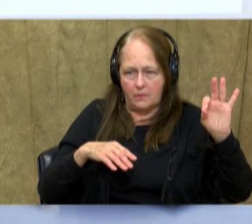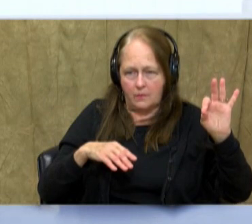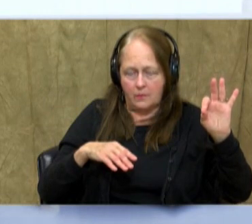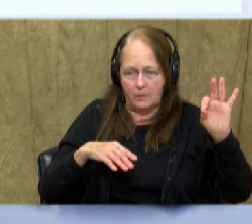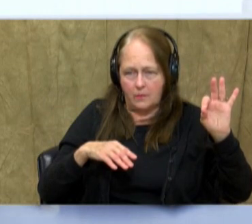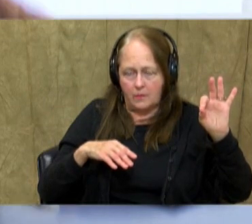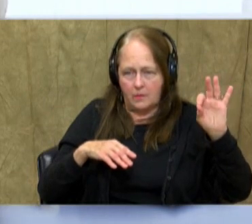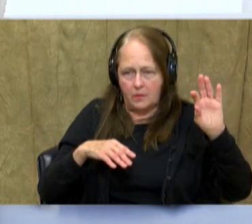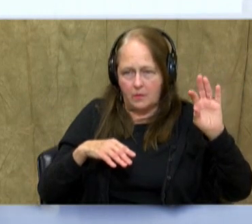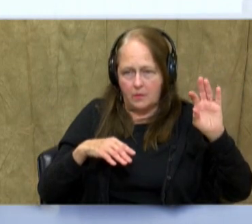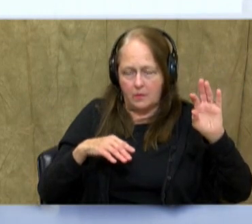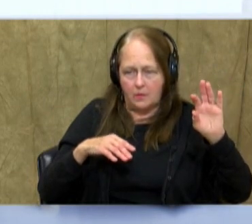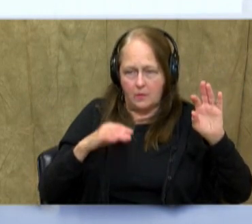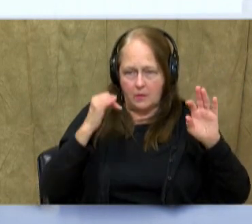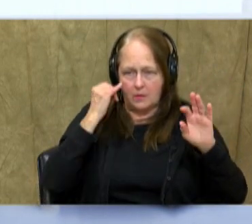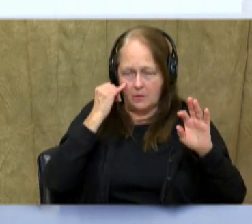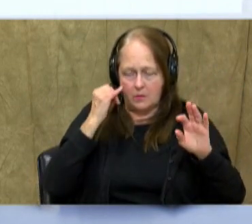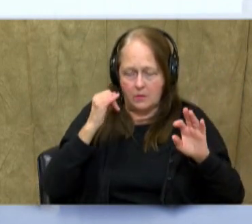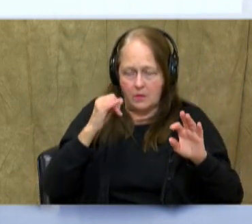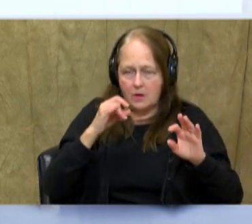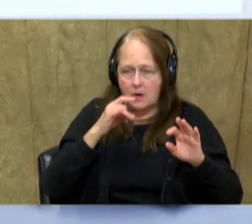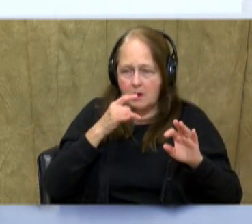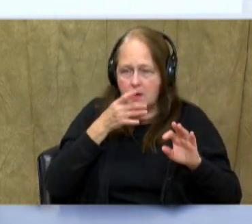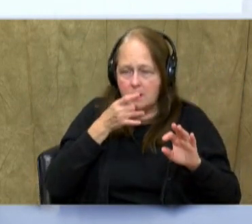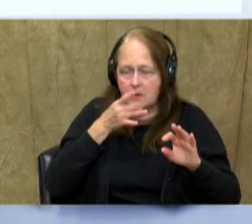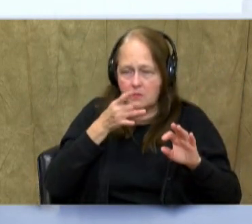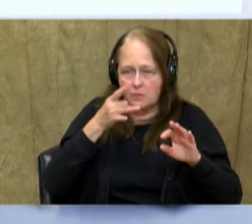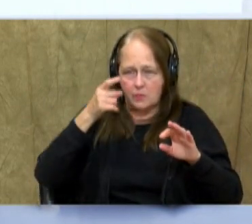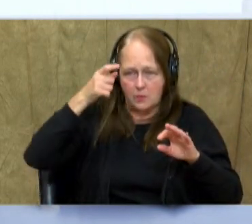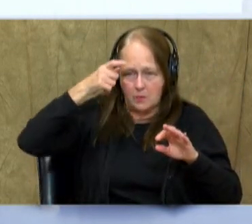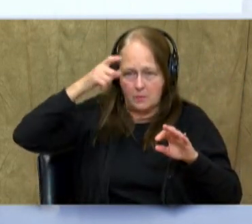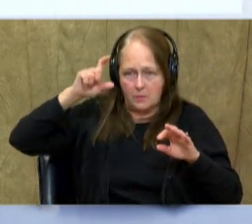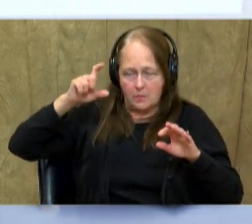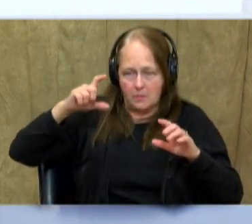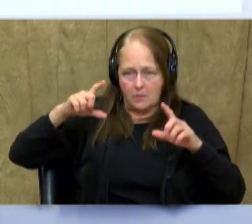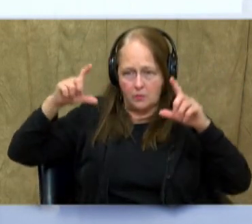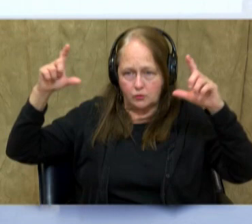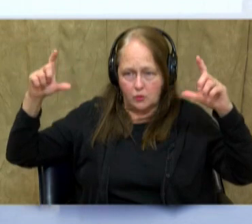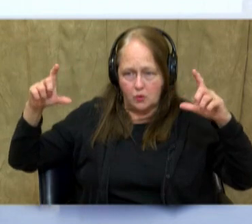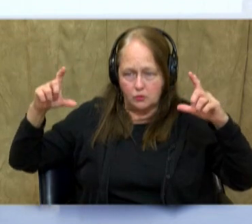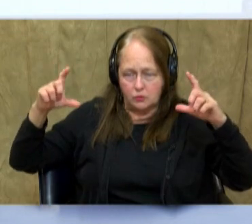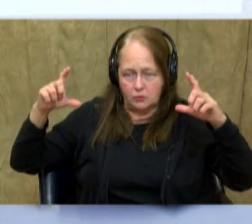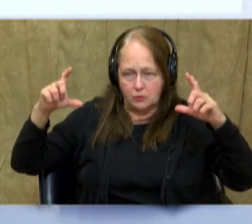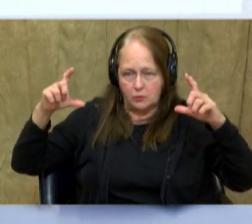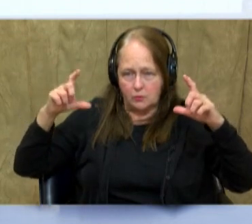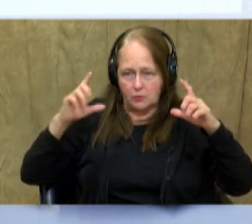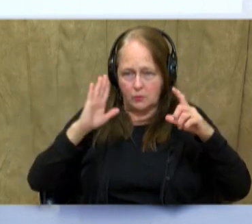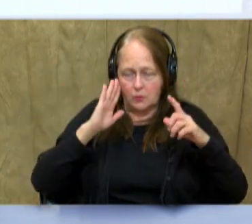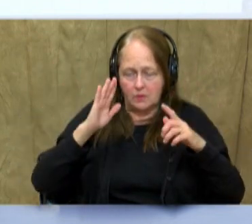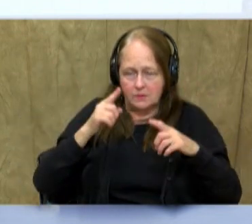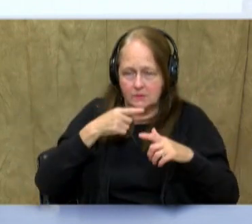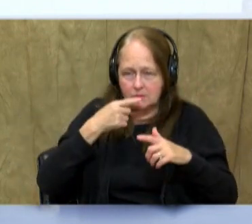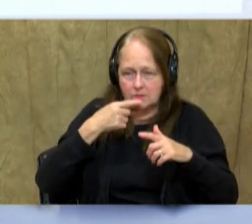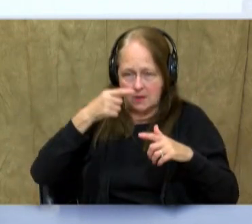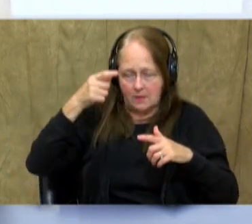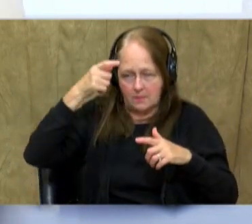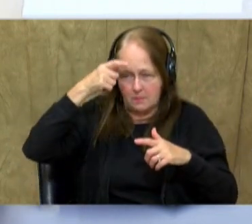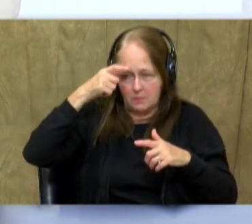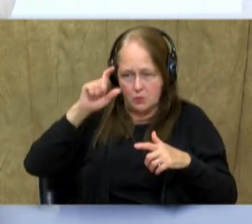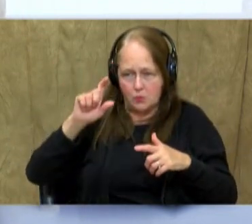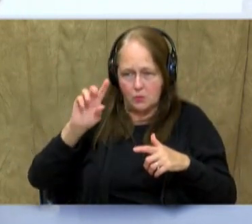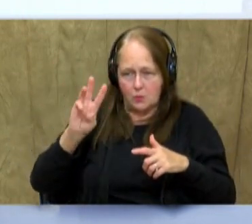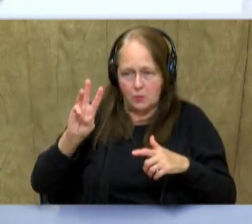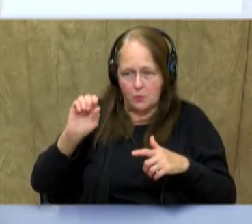is coming on. If the lit portion of the moon appears to be getting larger, then we say that moon is